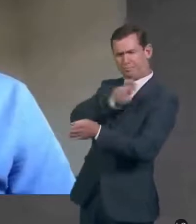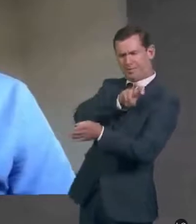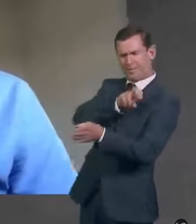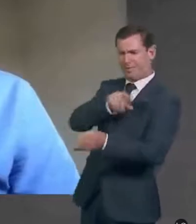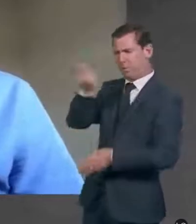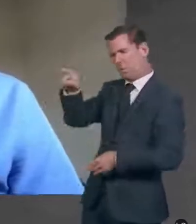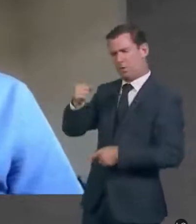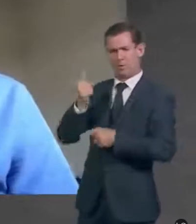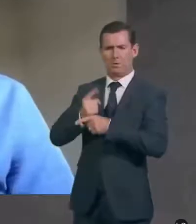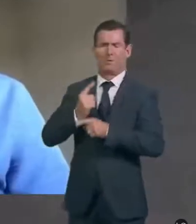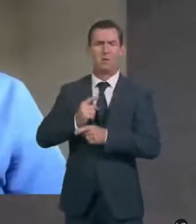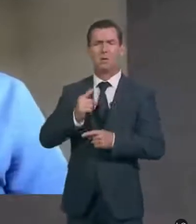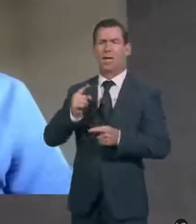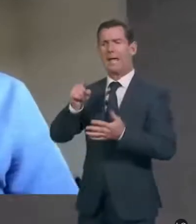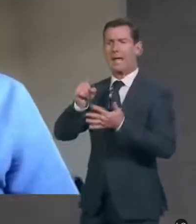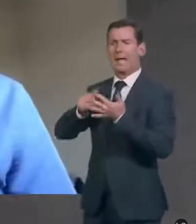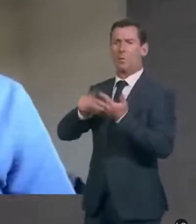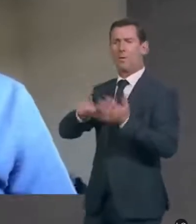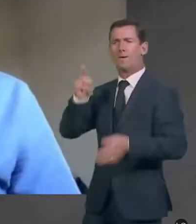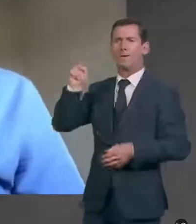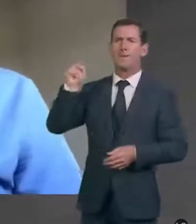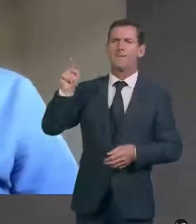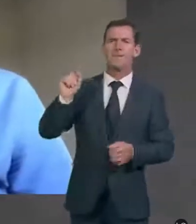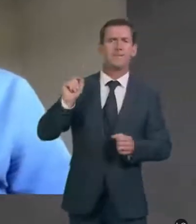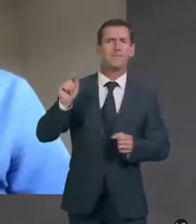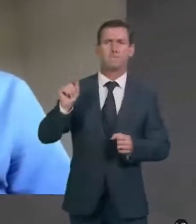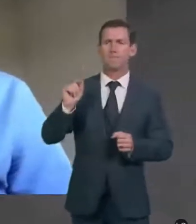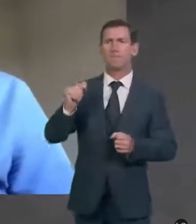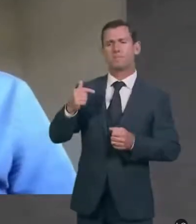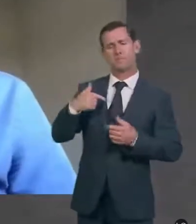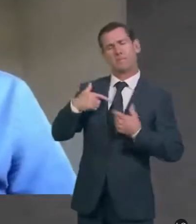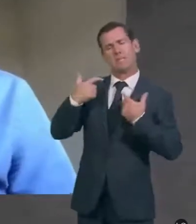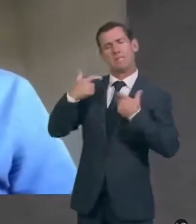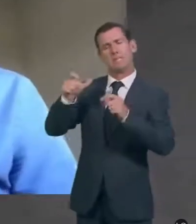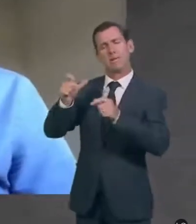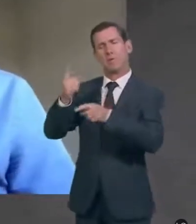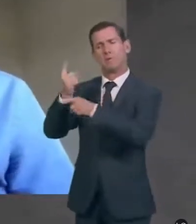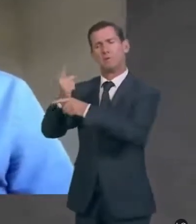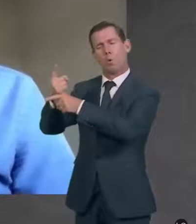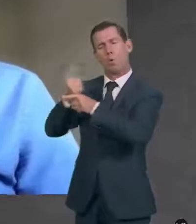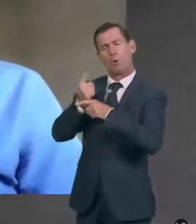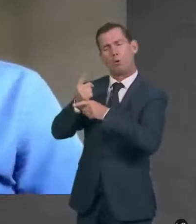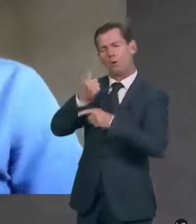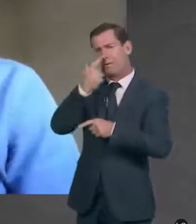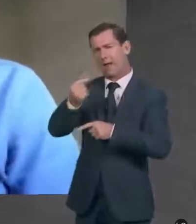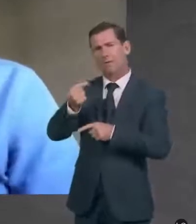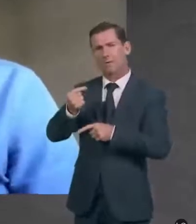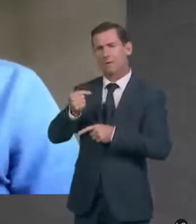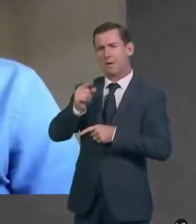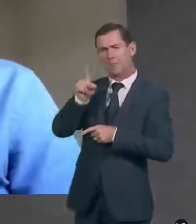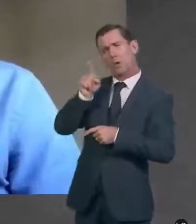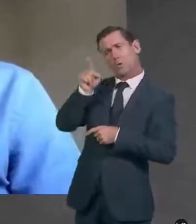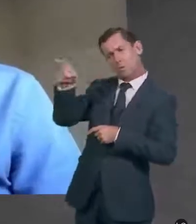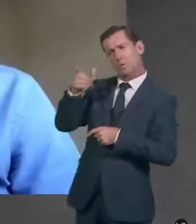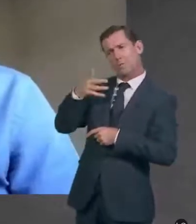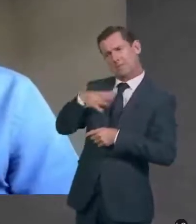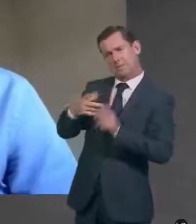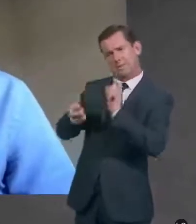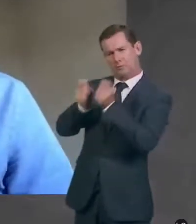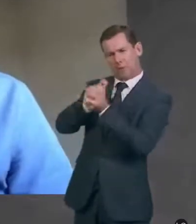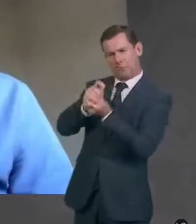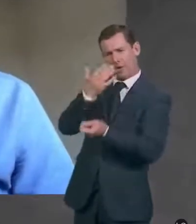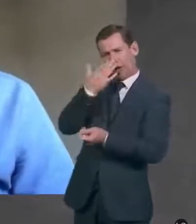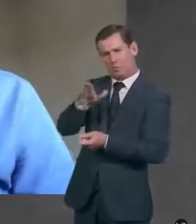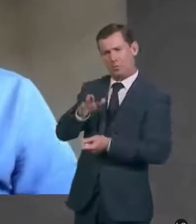still be able to talk to them if you see a fundamental change of approach from them. But when will your door slam shut? Is